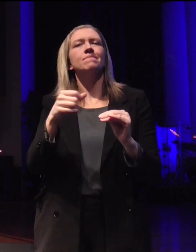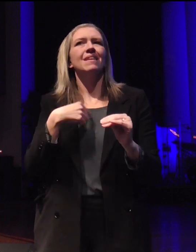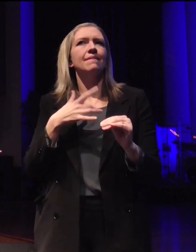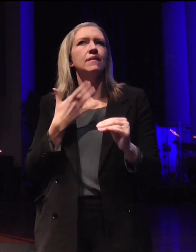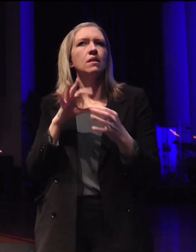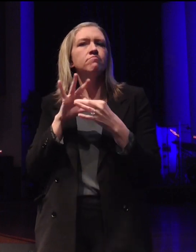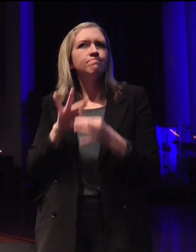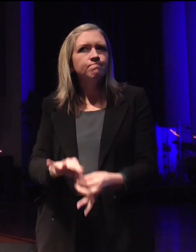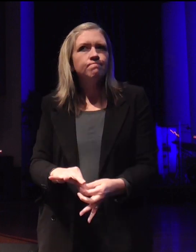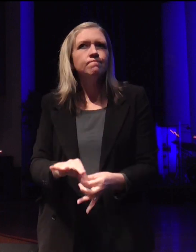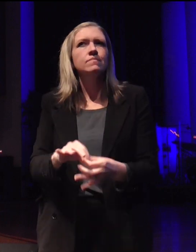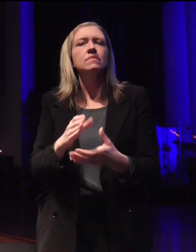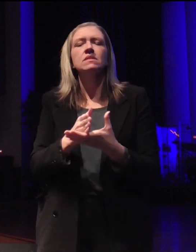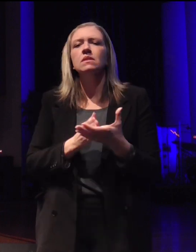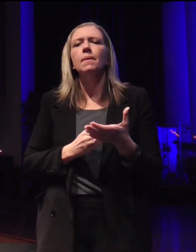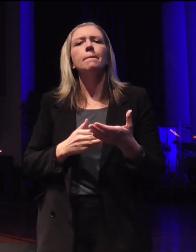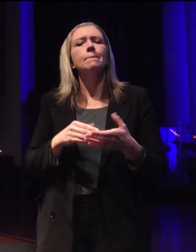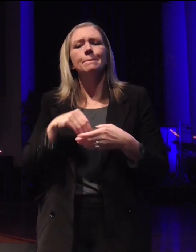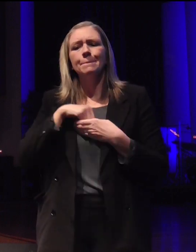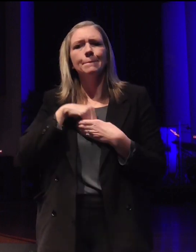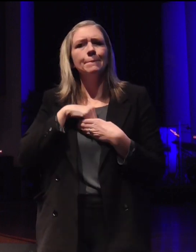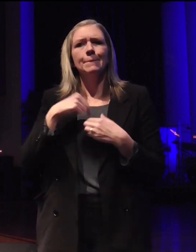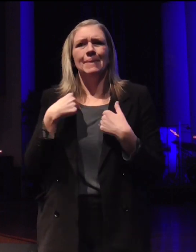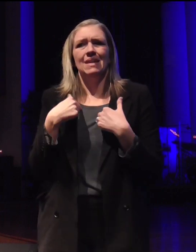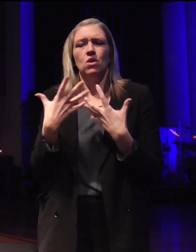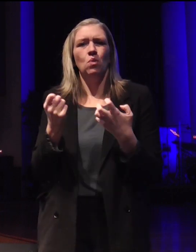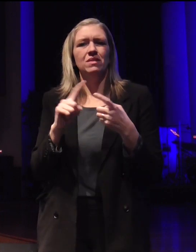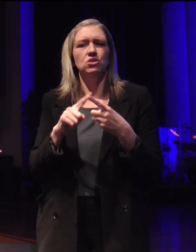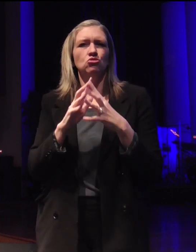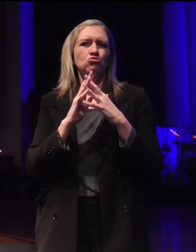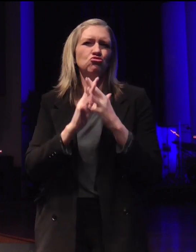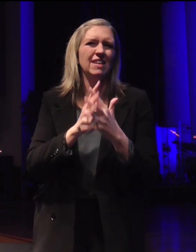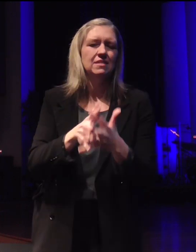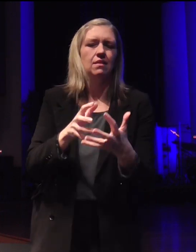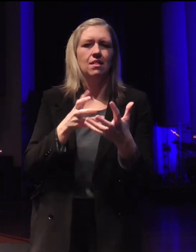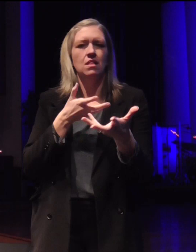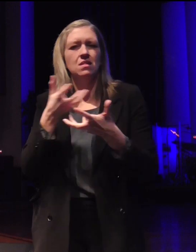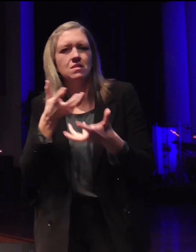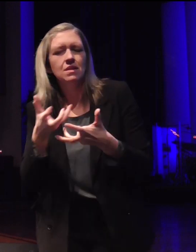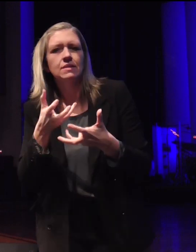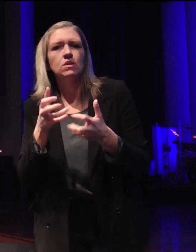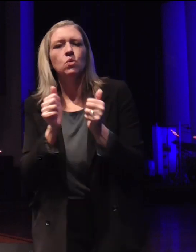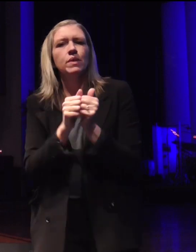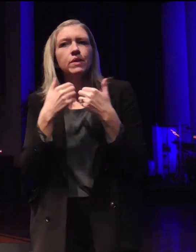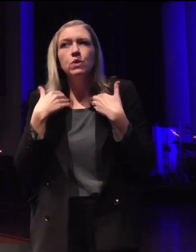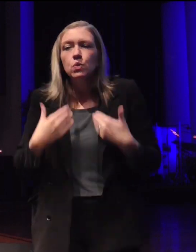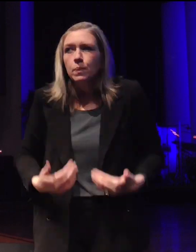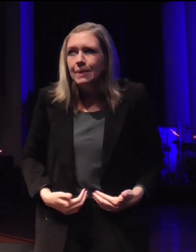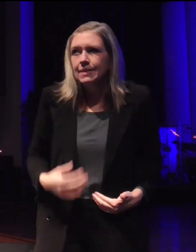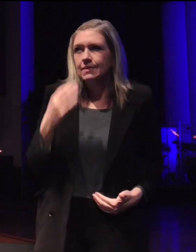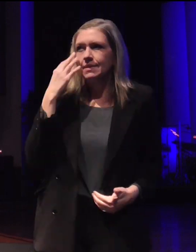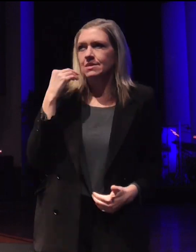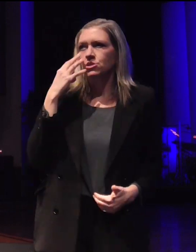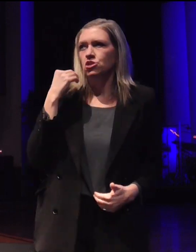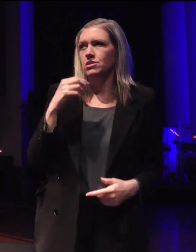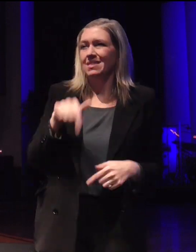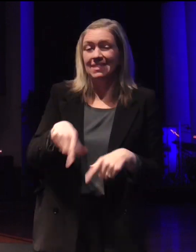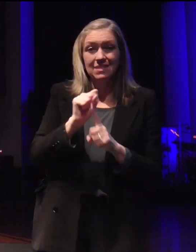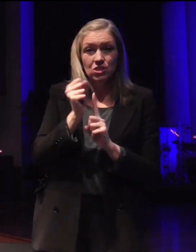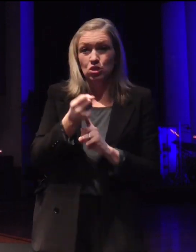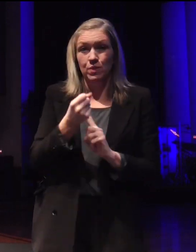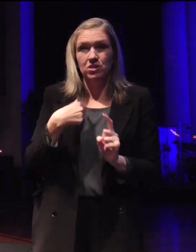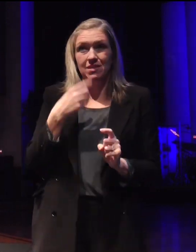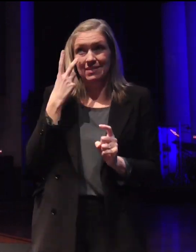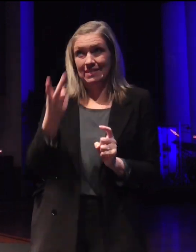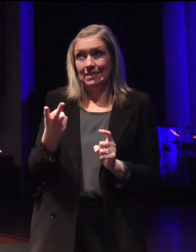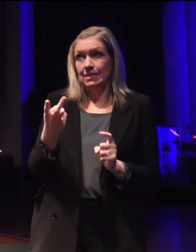it when some part of me wants to wrestle with the human condition, the human situation that I find myself in, or